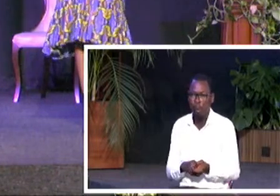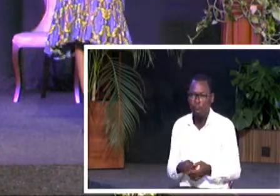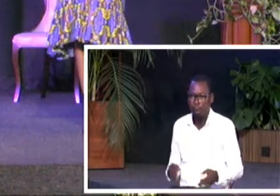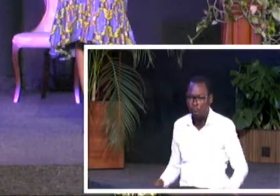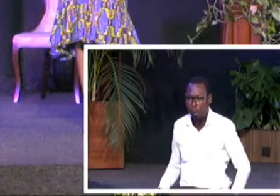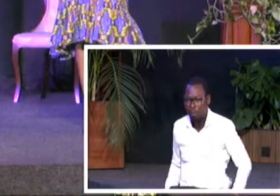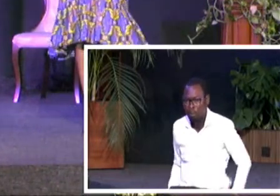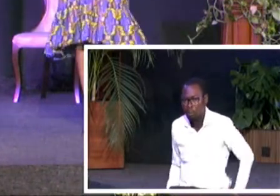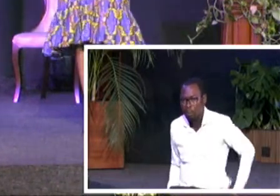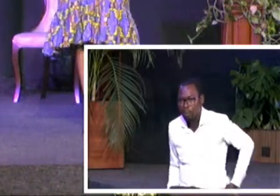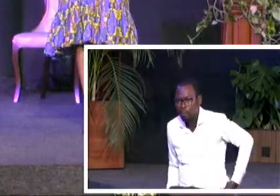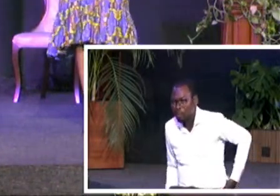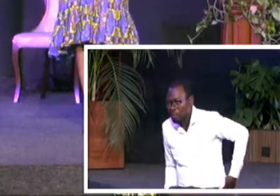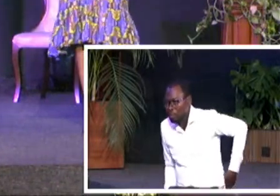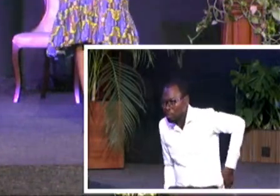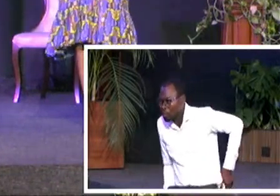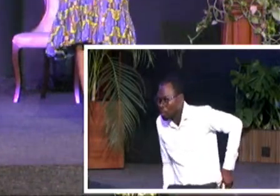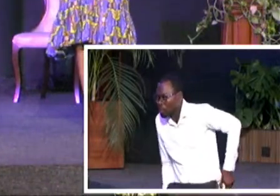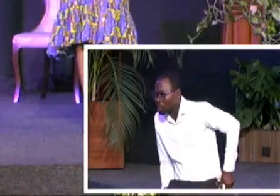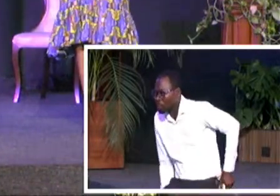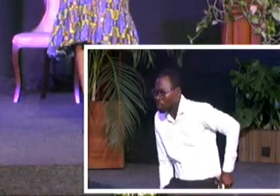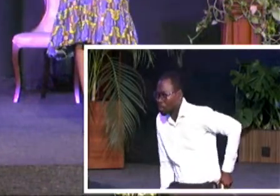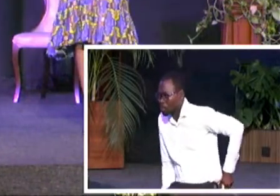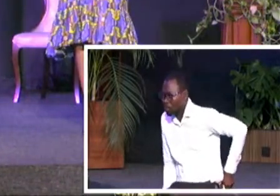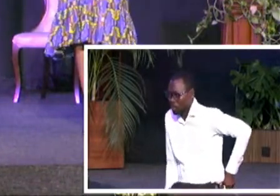Let me give the last announcement because I know after that you won't listen.